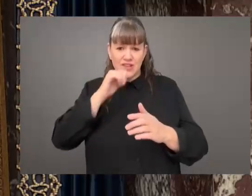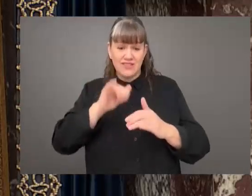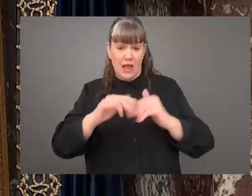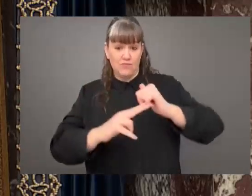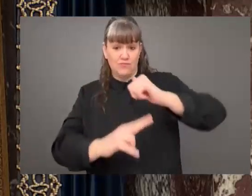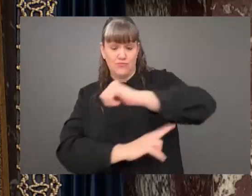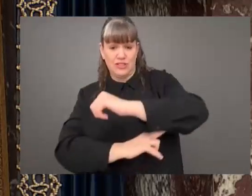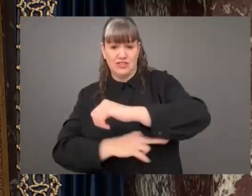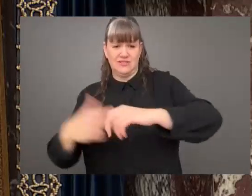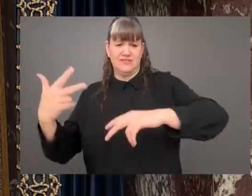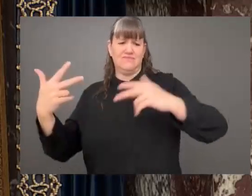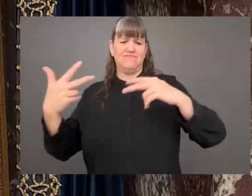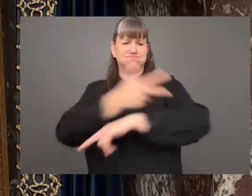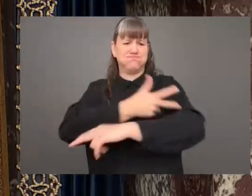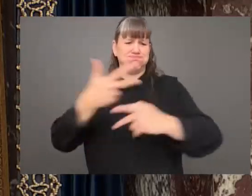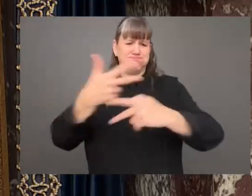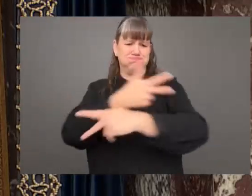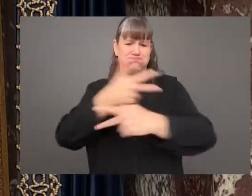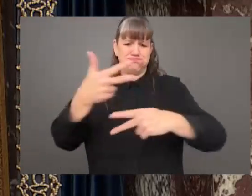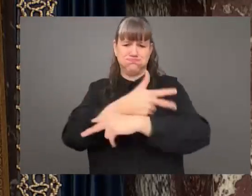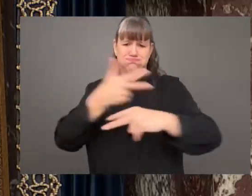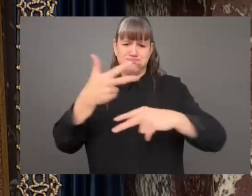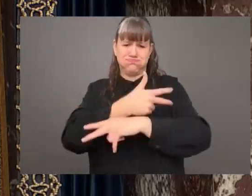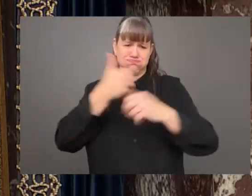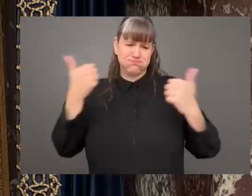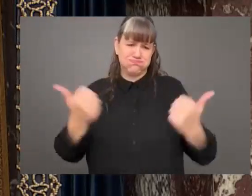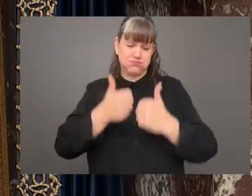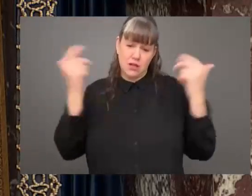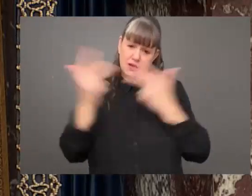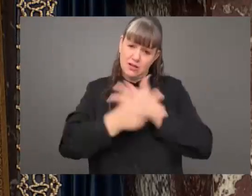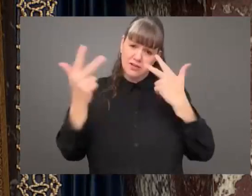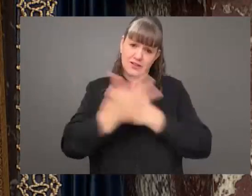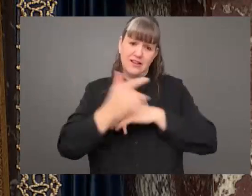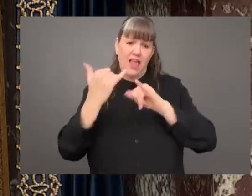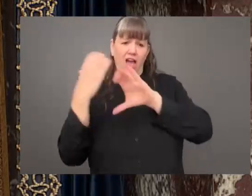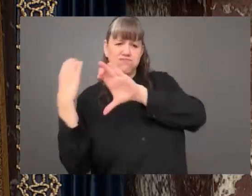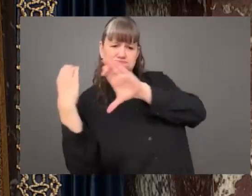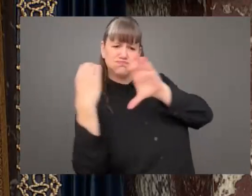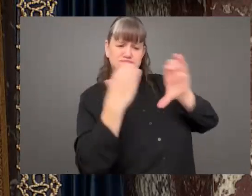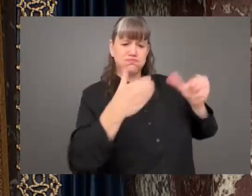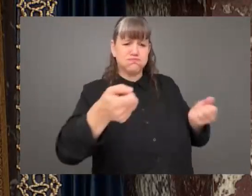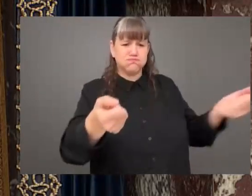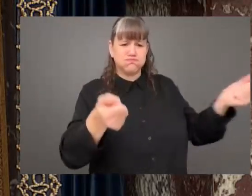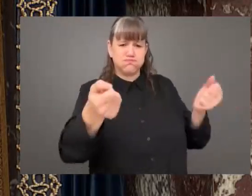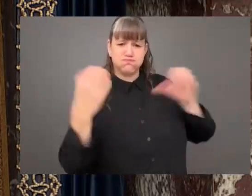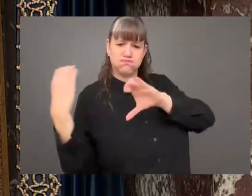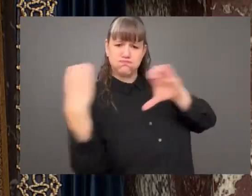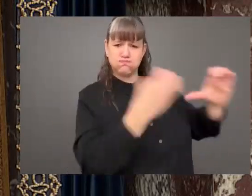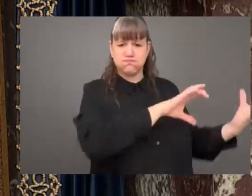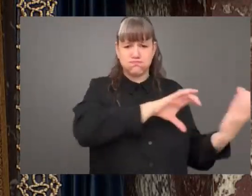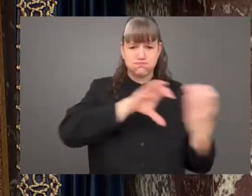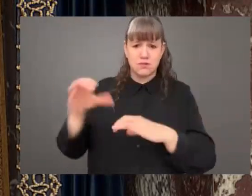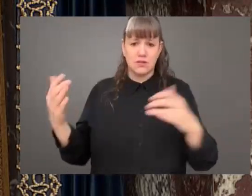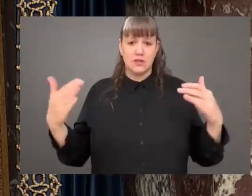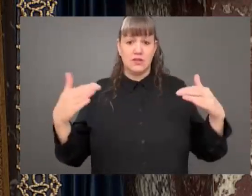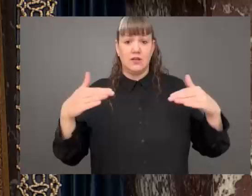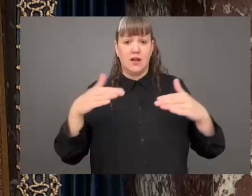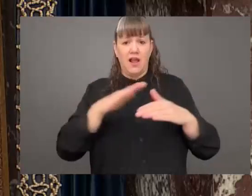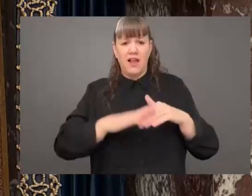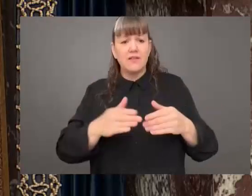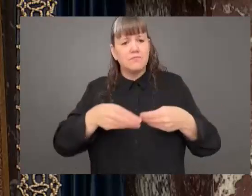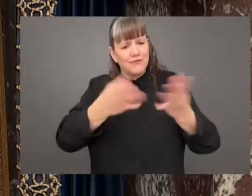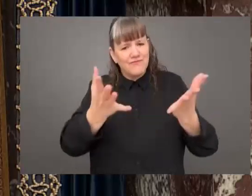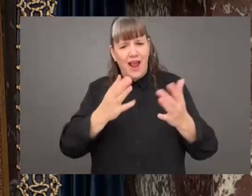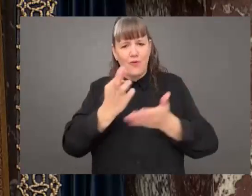revenue of British Columbia. We need this critical bridge to be replaced with a new one that is capable of handling